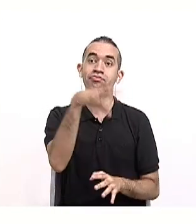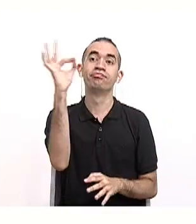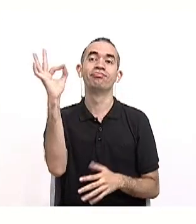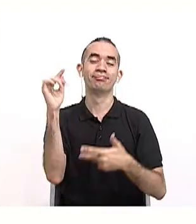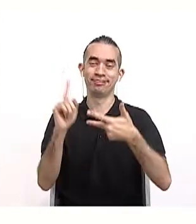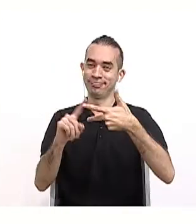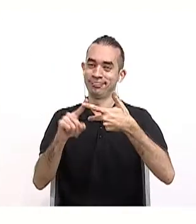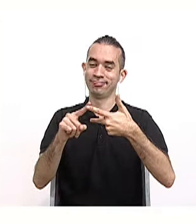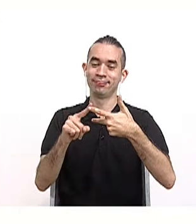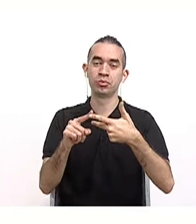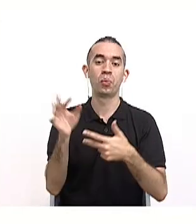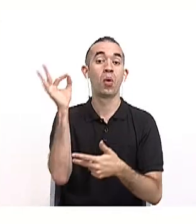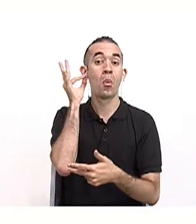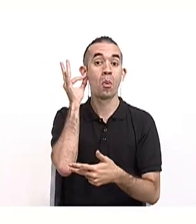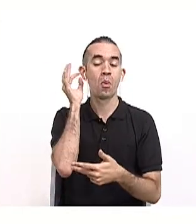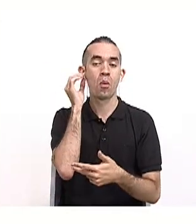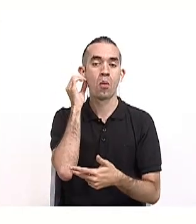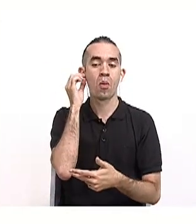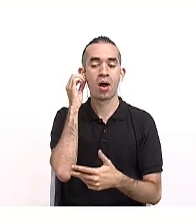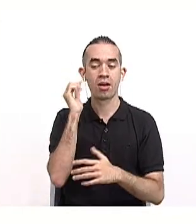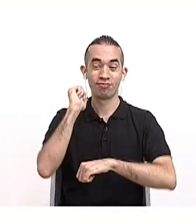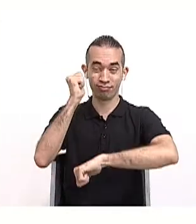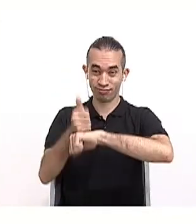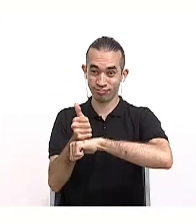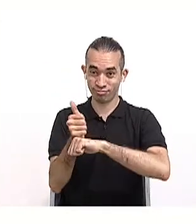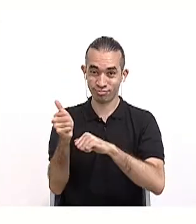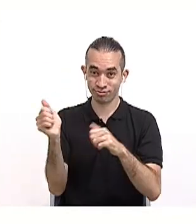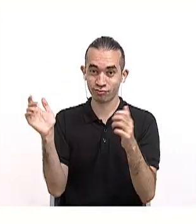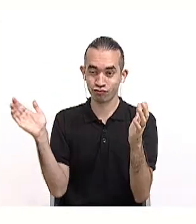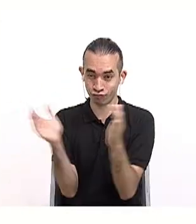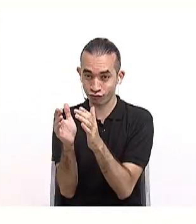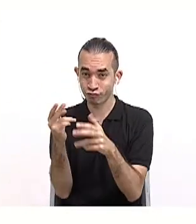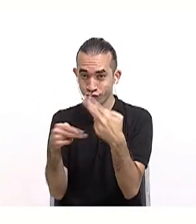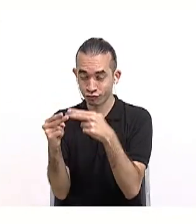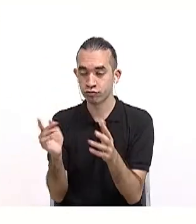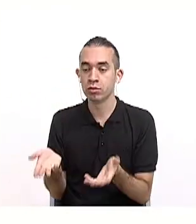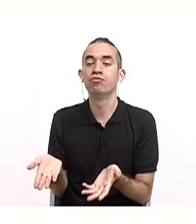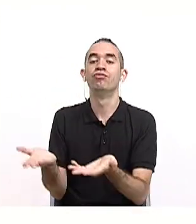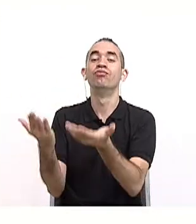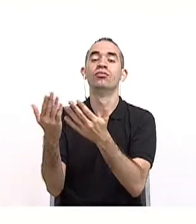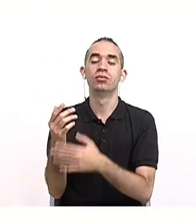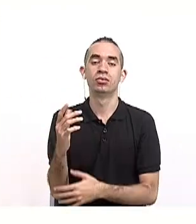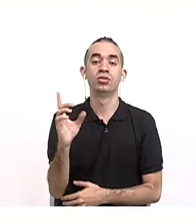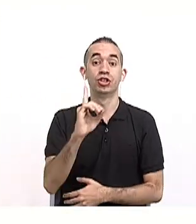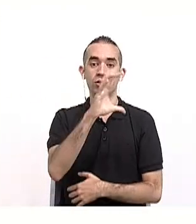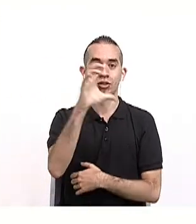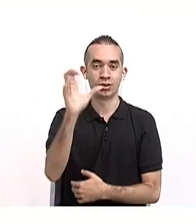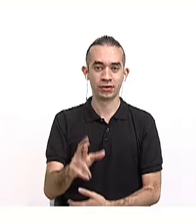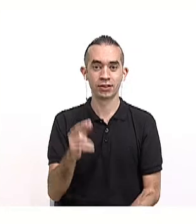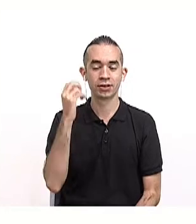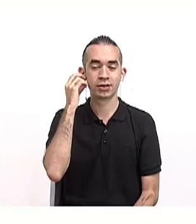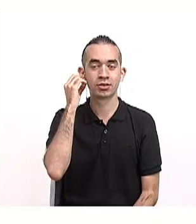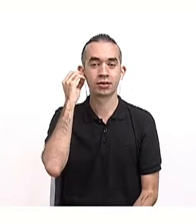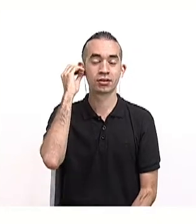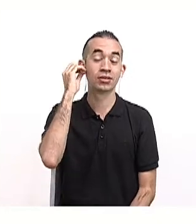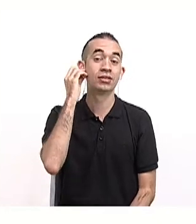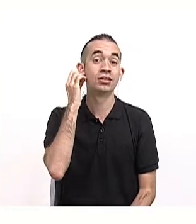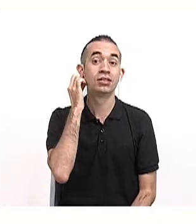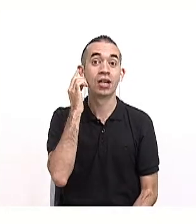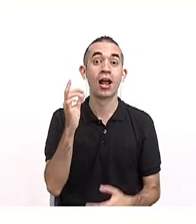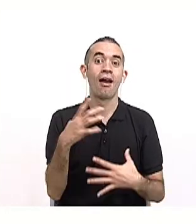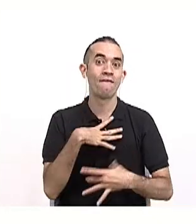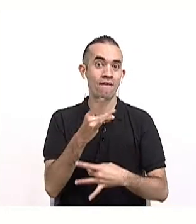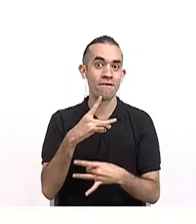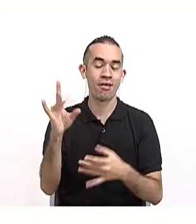to empower women entrepreneurs. It's a project for women in Costa Rica, right? Very interesting